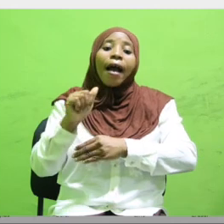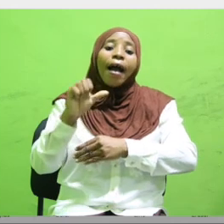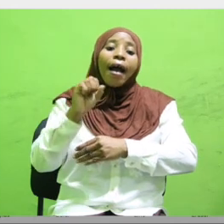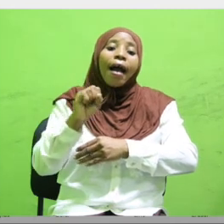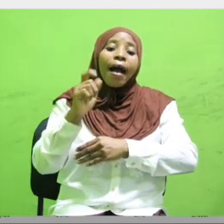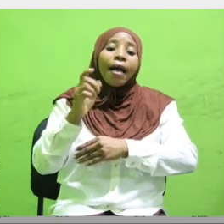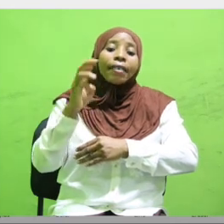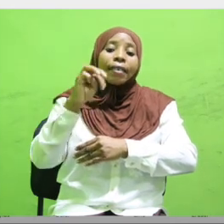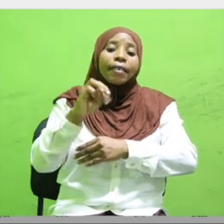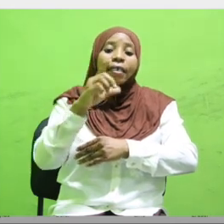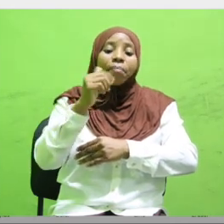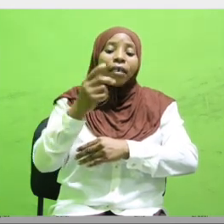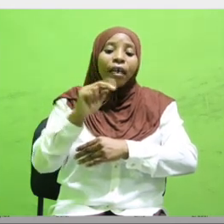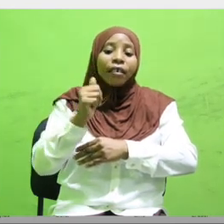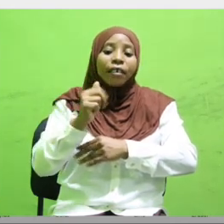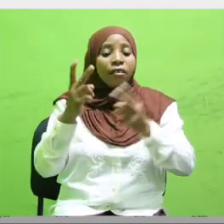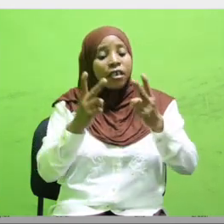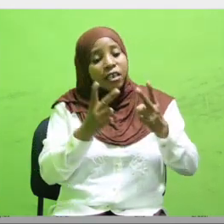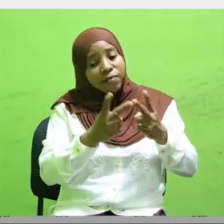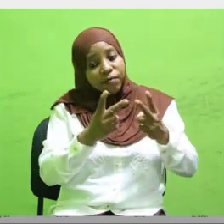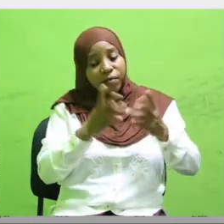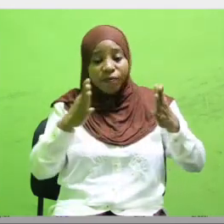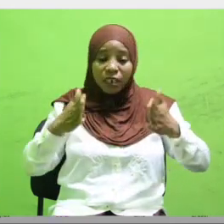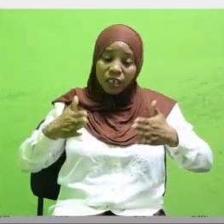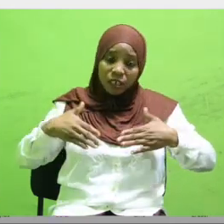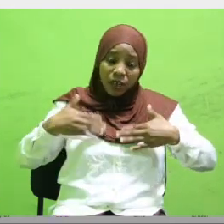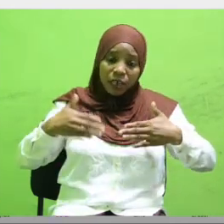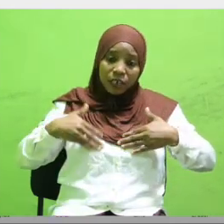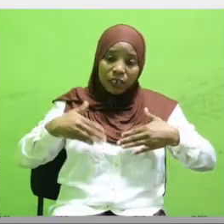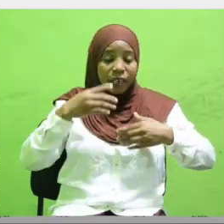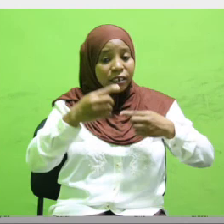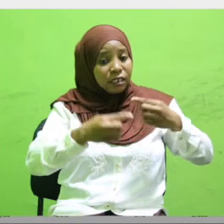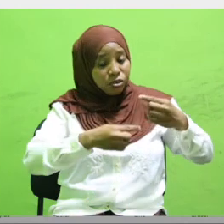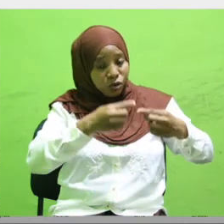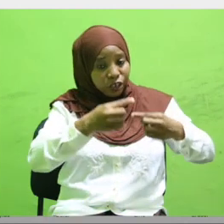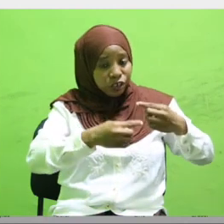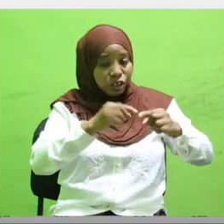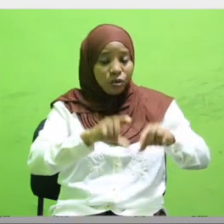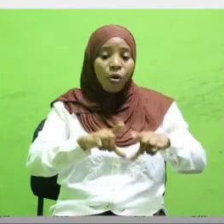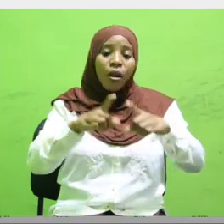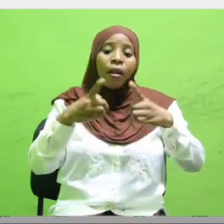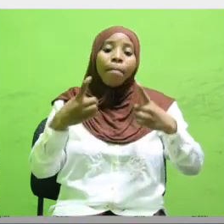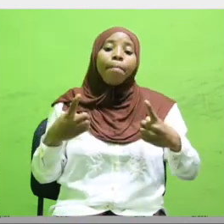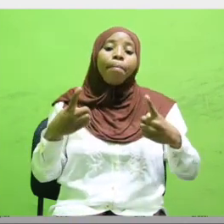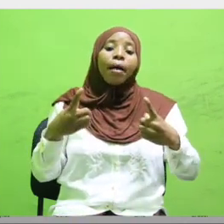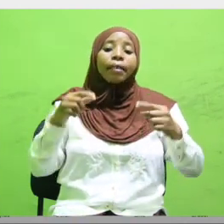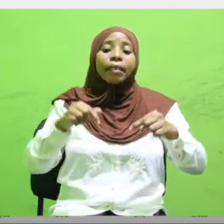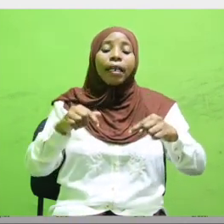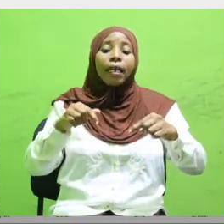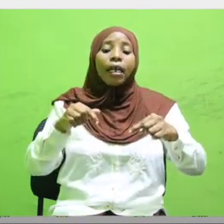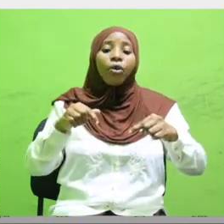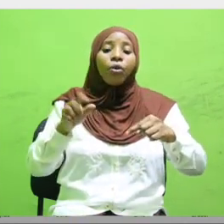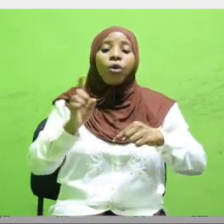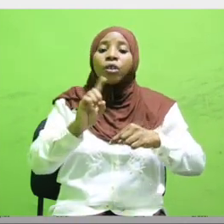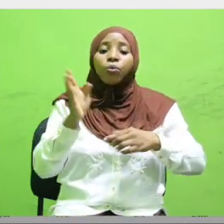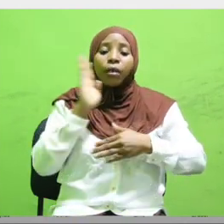gain nutrients or to absorb nutrients. So by using that, or by using those structures, they